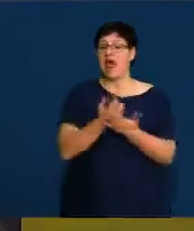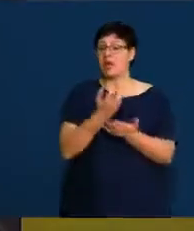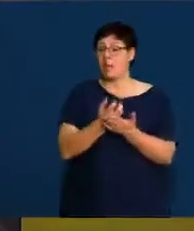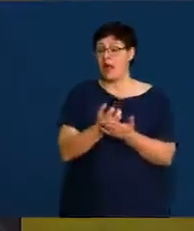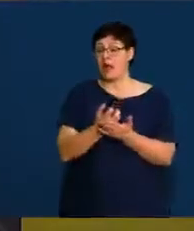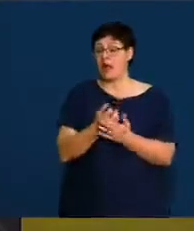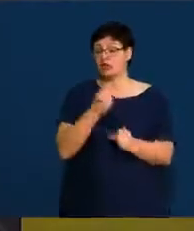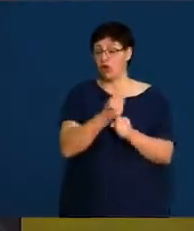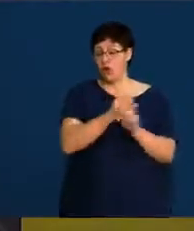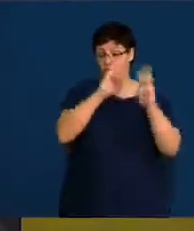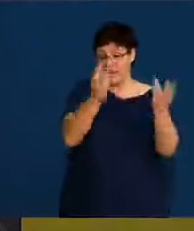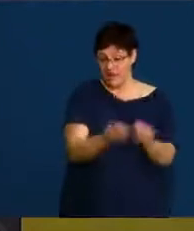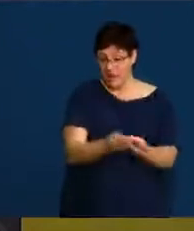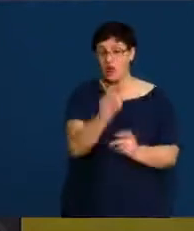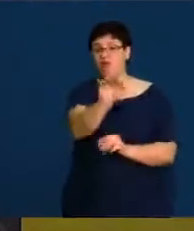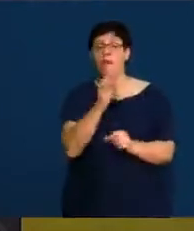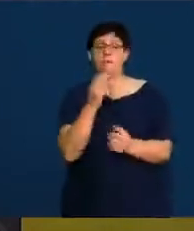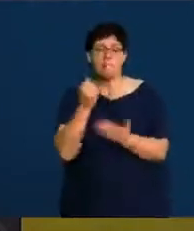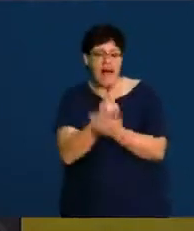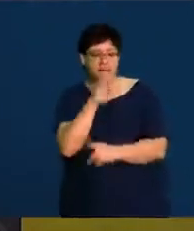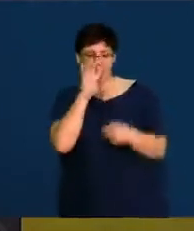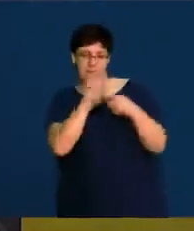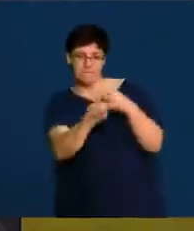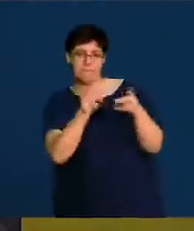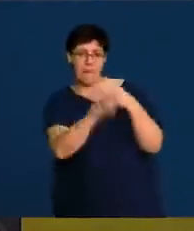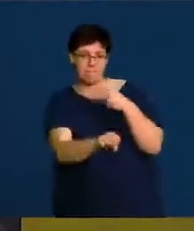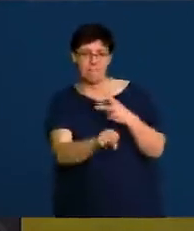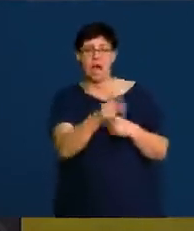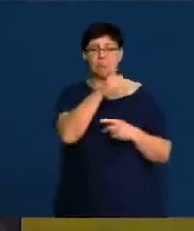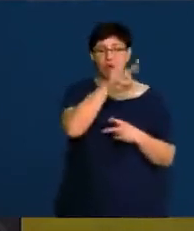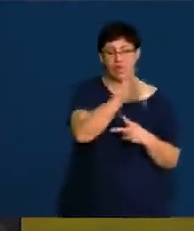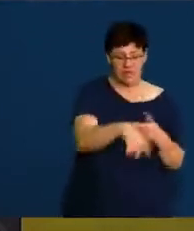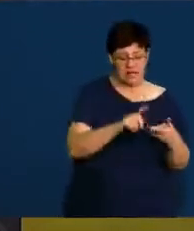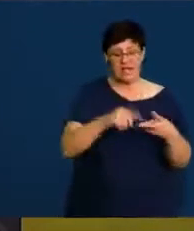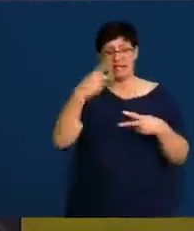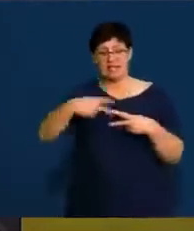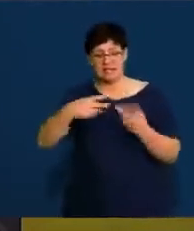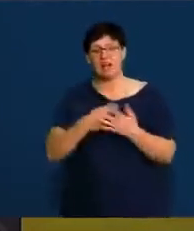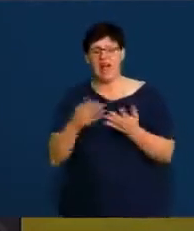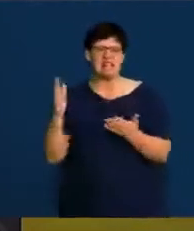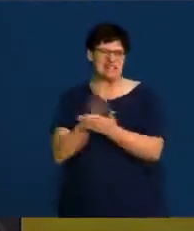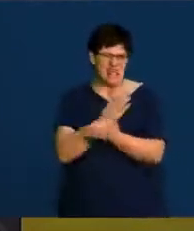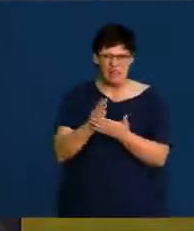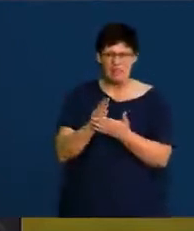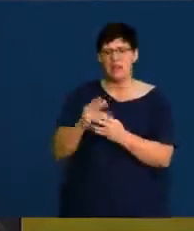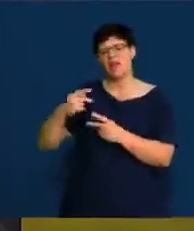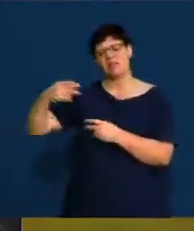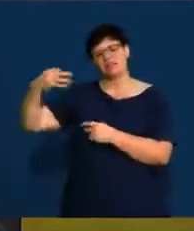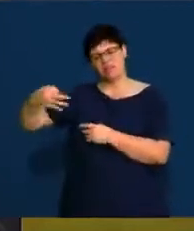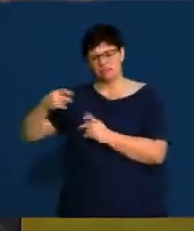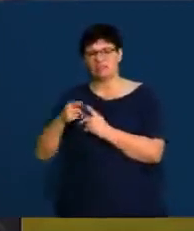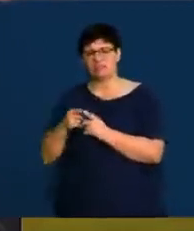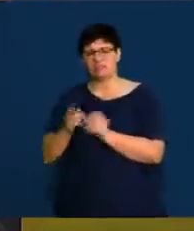geography, your ability to recognize primary, secondary, in some cases tertiary activities on a